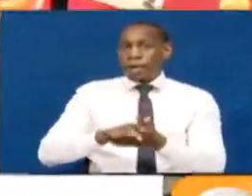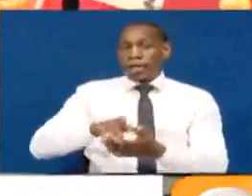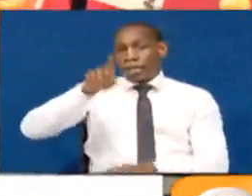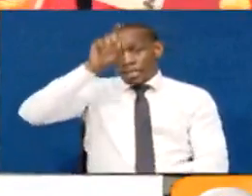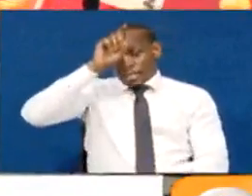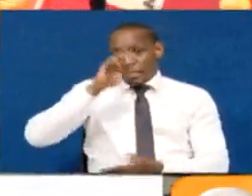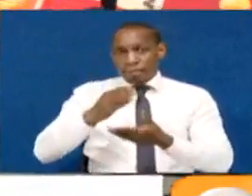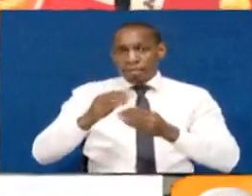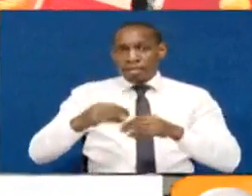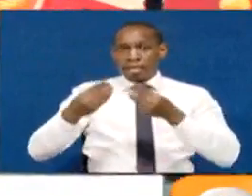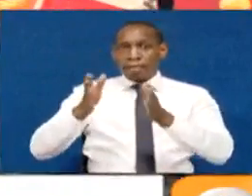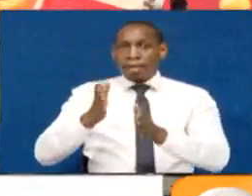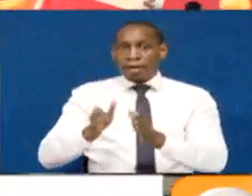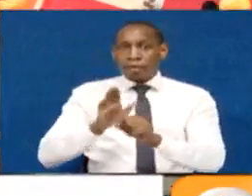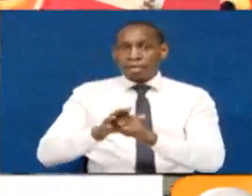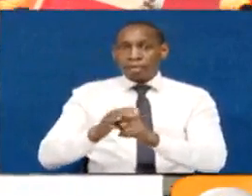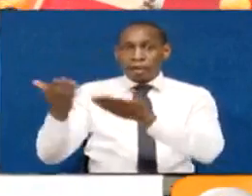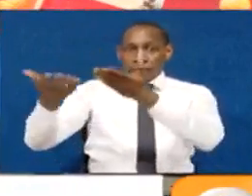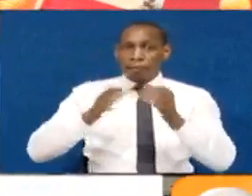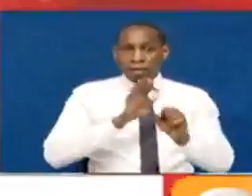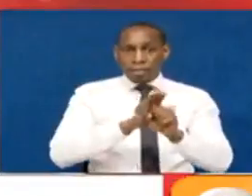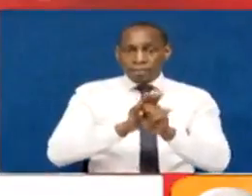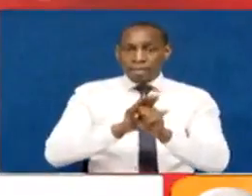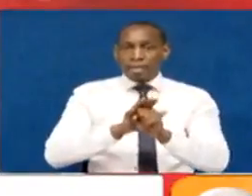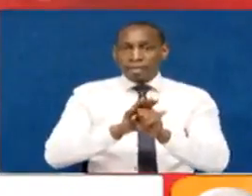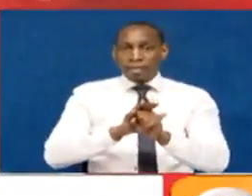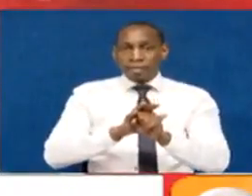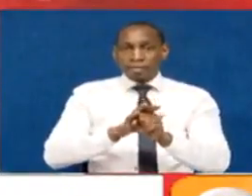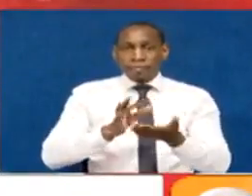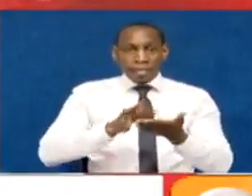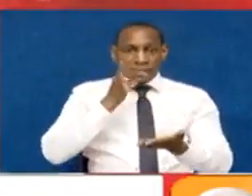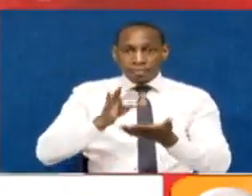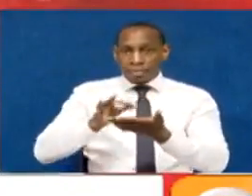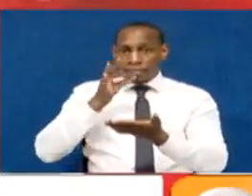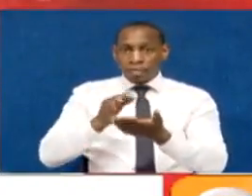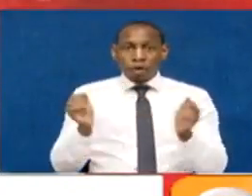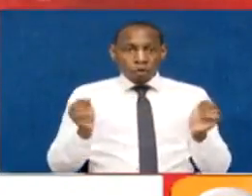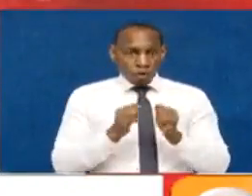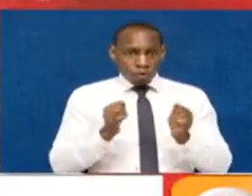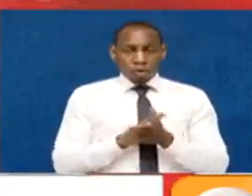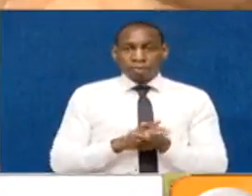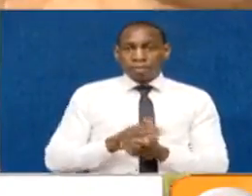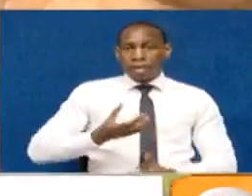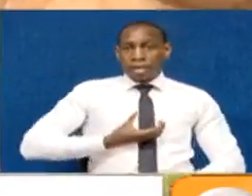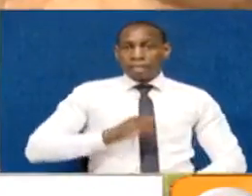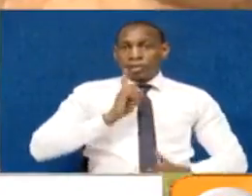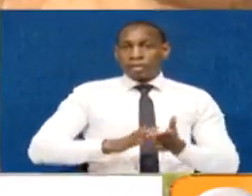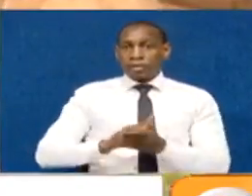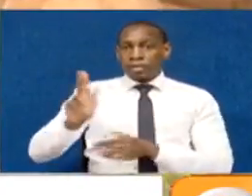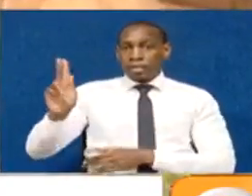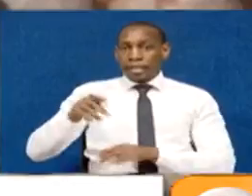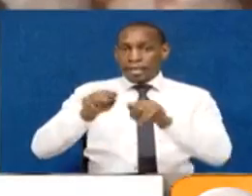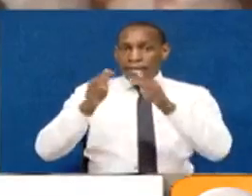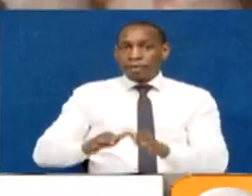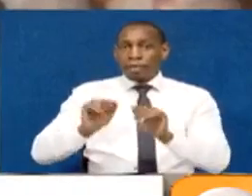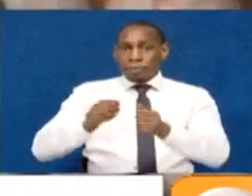which has many suppliers trading in large quantities of pre-cut, sliced, blanched, frozen potatoes. The council says Kenyan